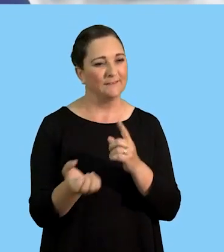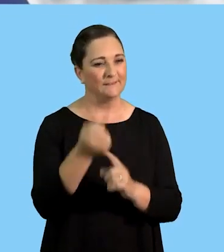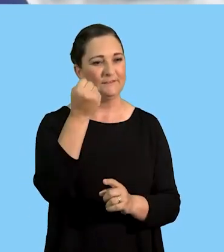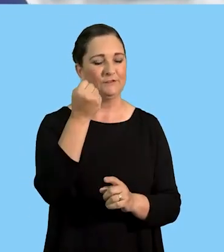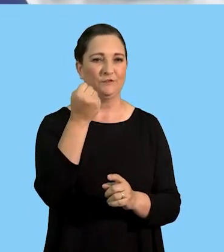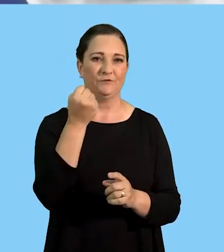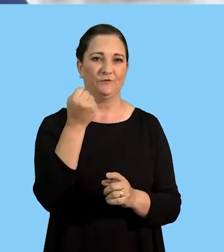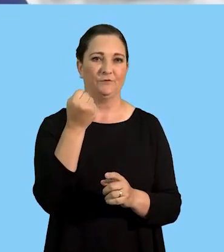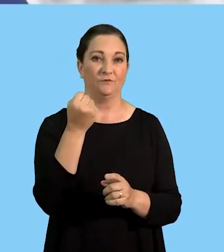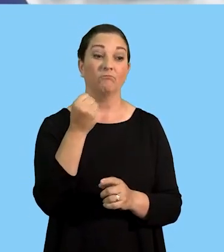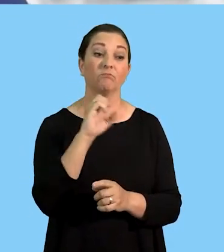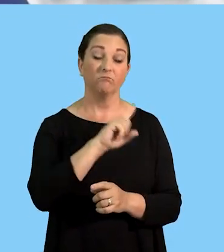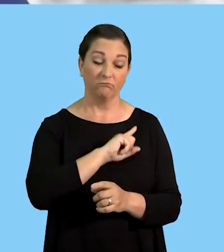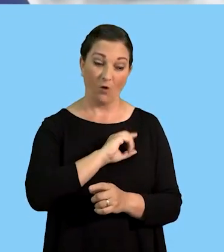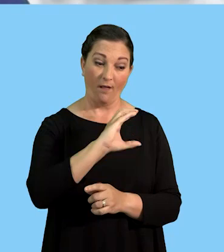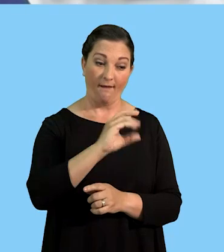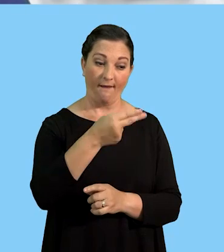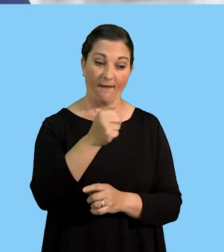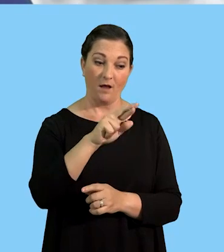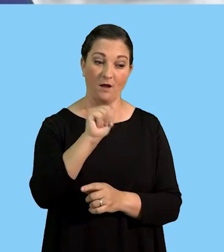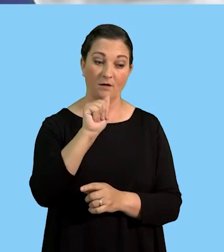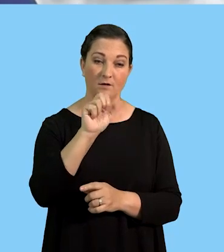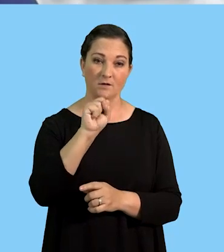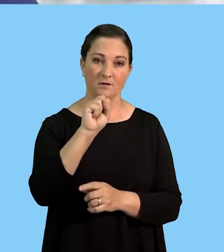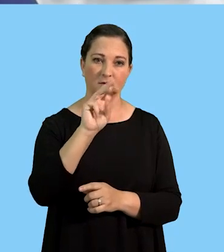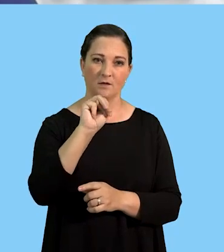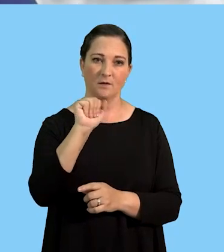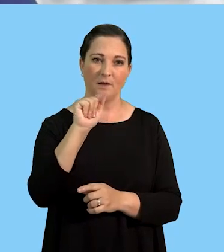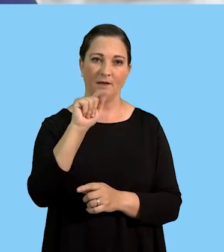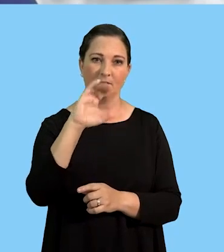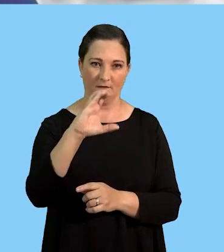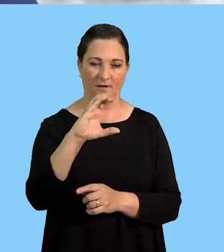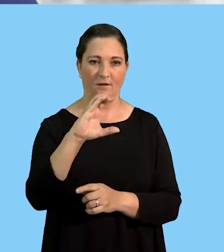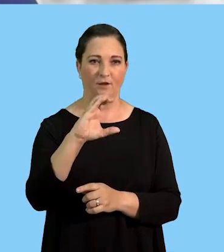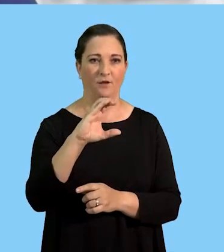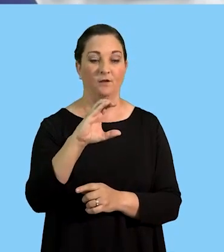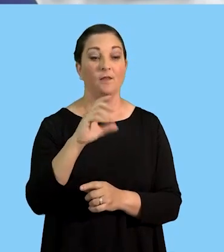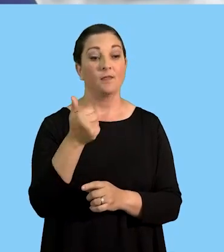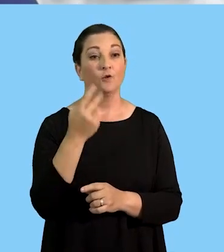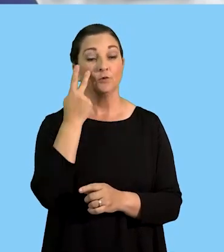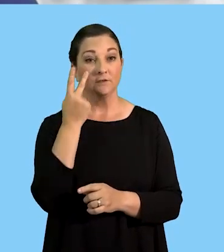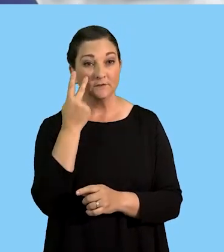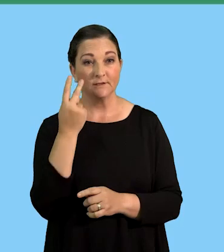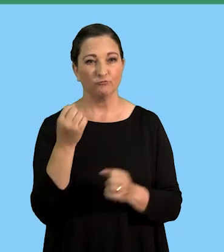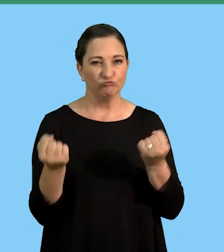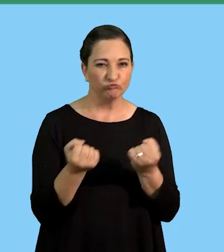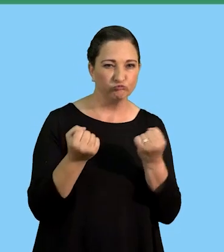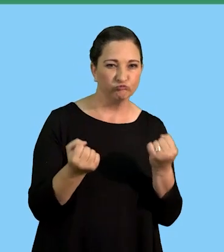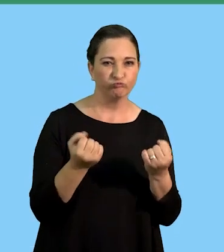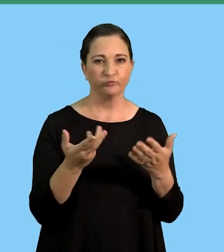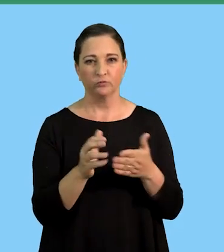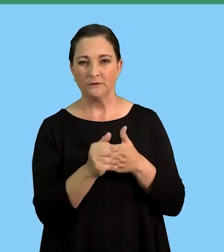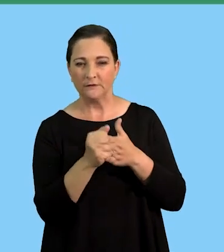results, because these are leaders which we call charismatic leaders. And they also motivate employees, as the leader would